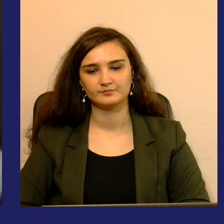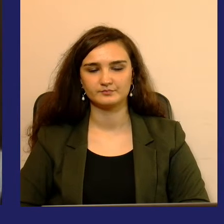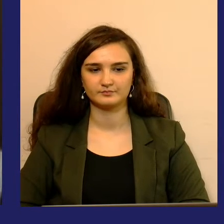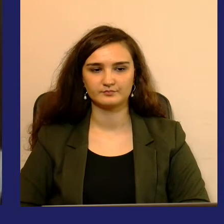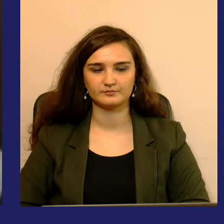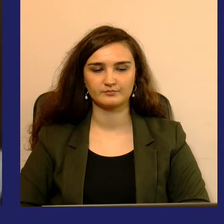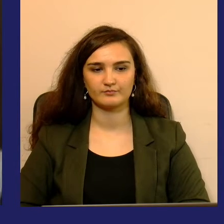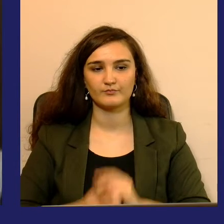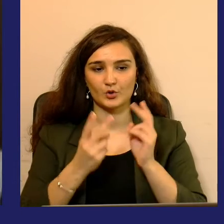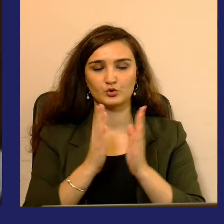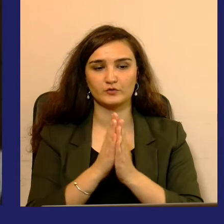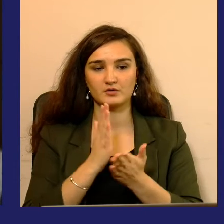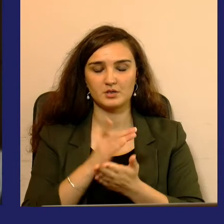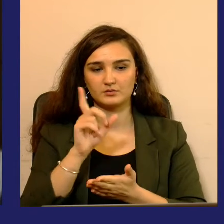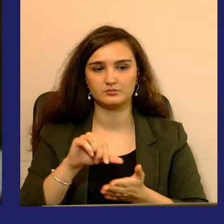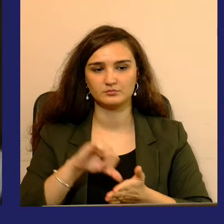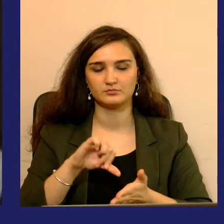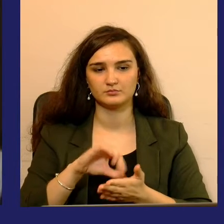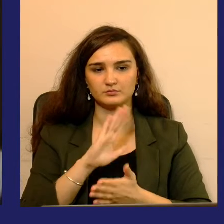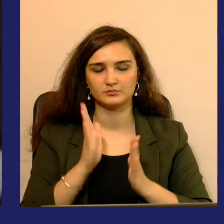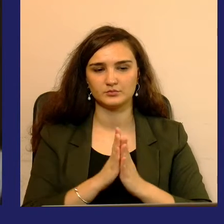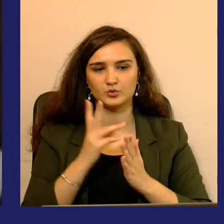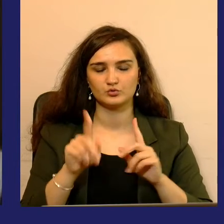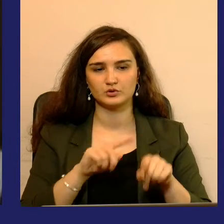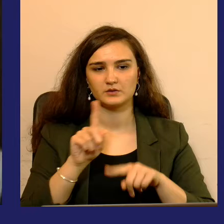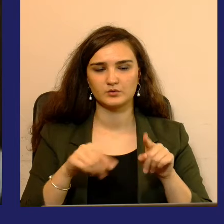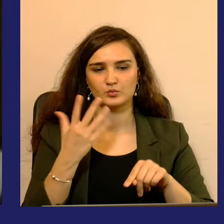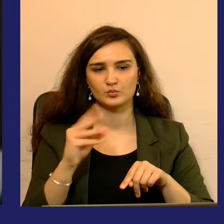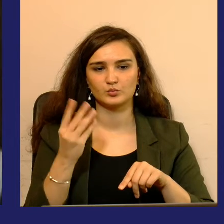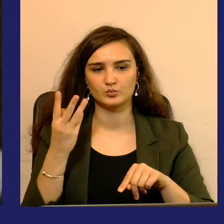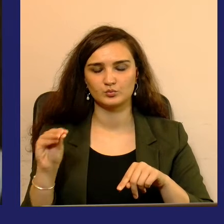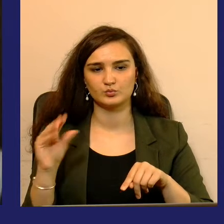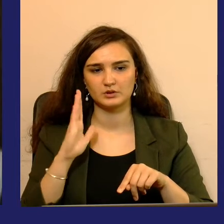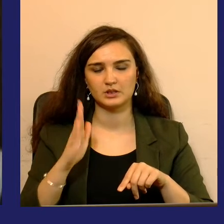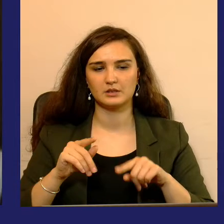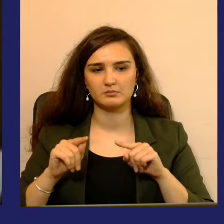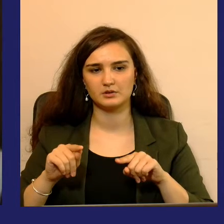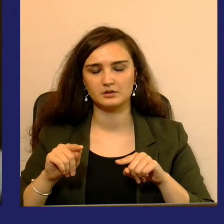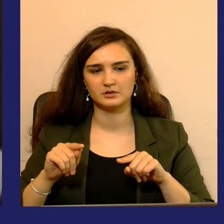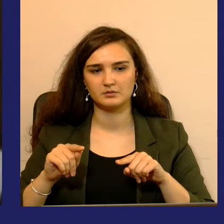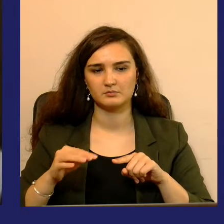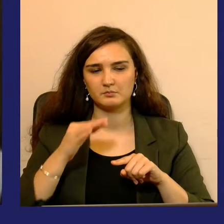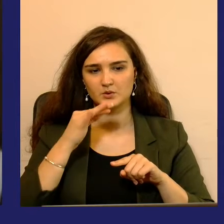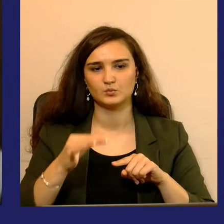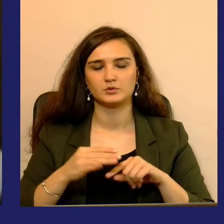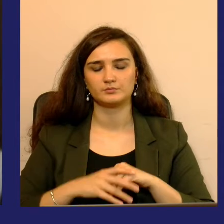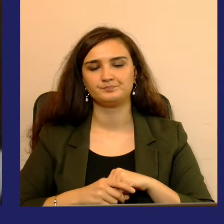per question. If they want to take less time, that's great, so we can hear from the chat. And